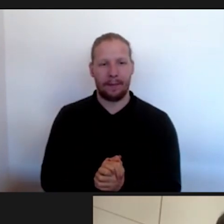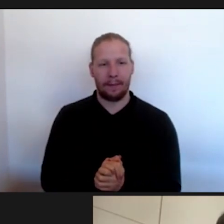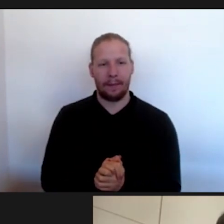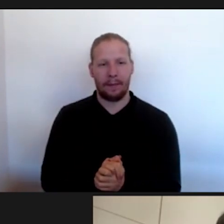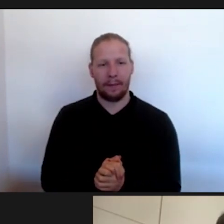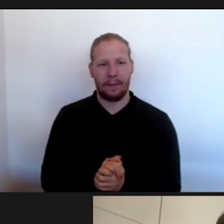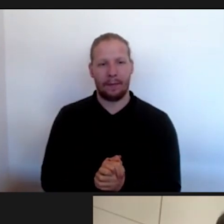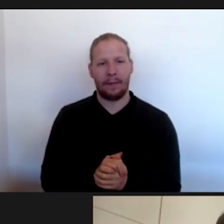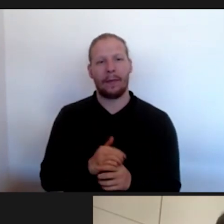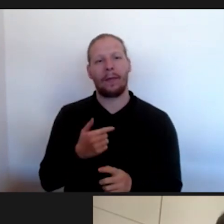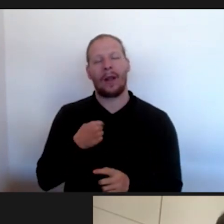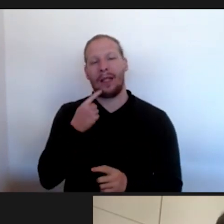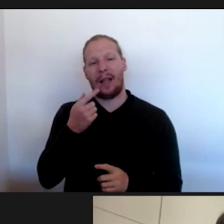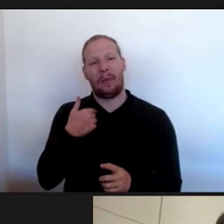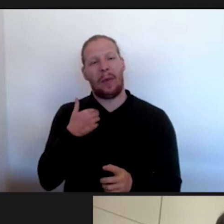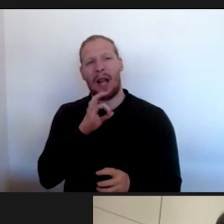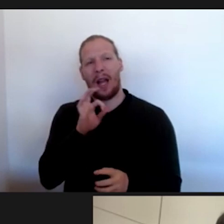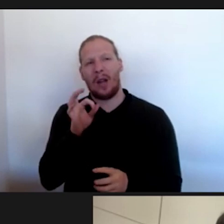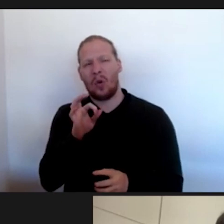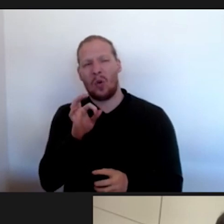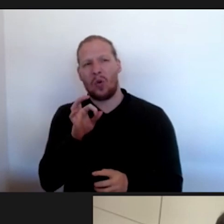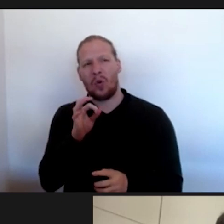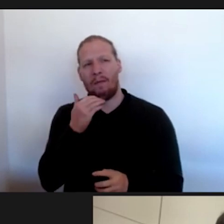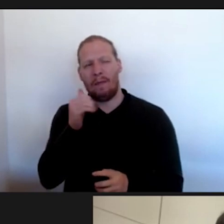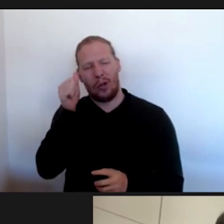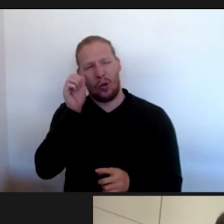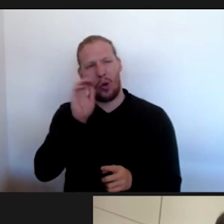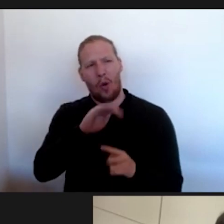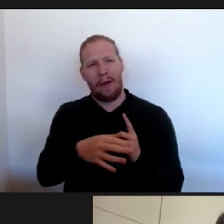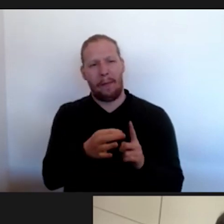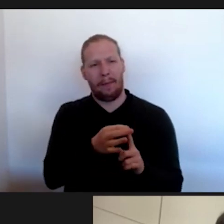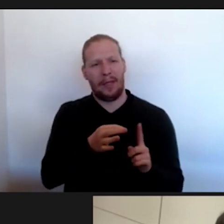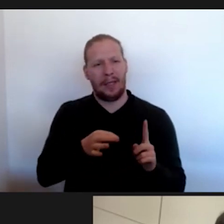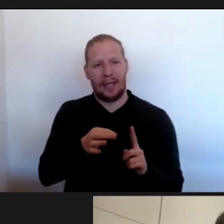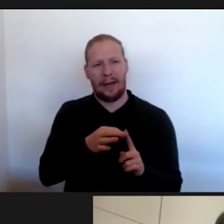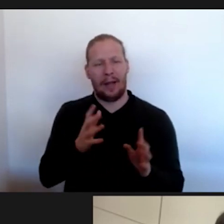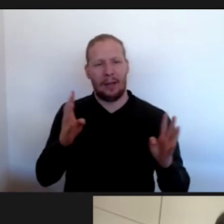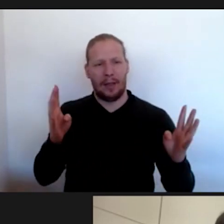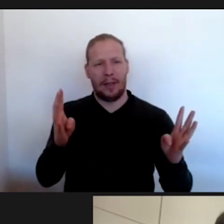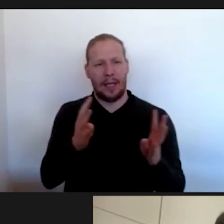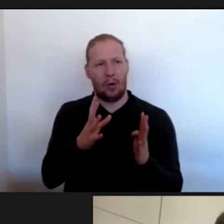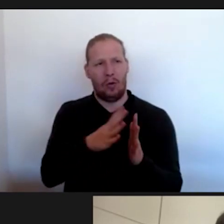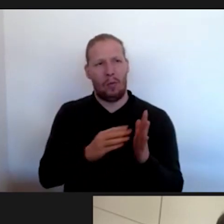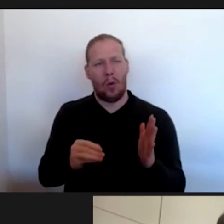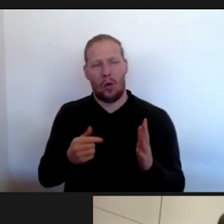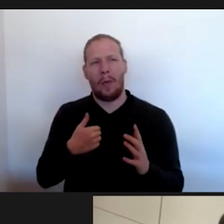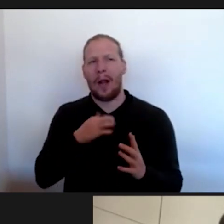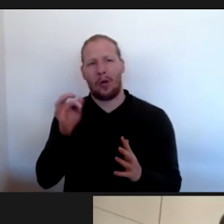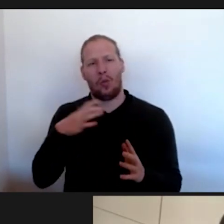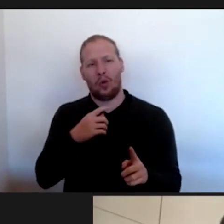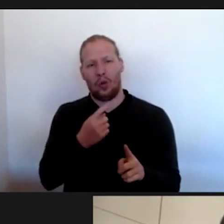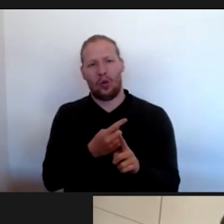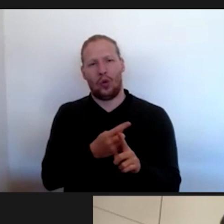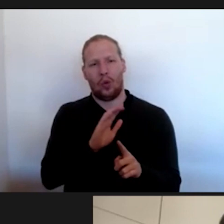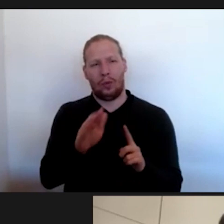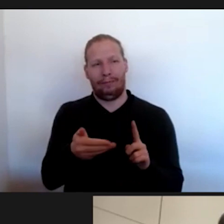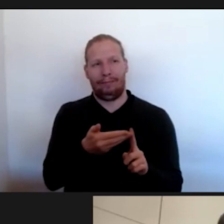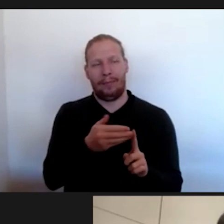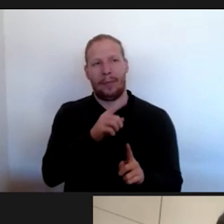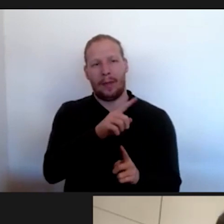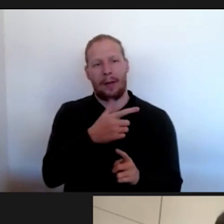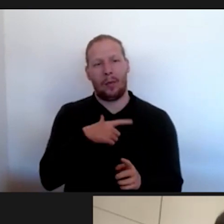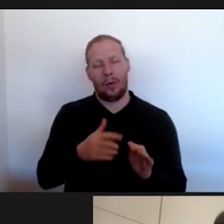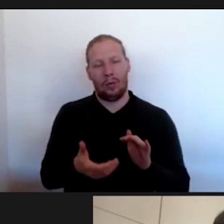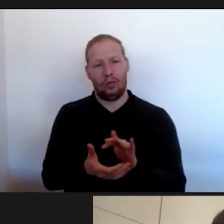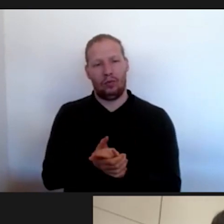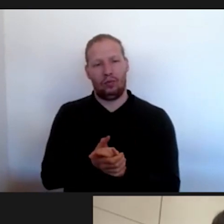Pacifica Talanoa model. I have an idea of what it is, but I don't want to speak too much on that. Good question, because